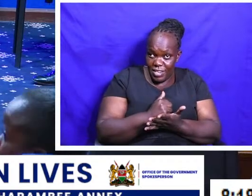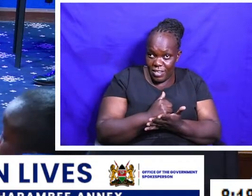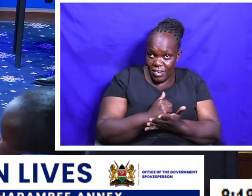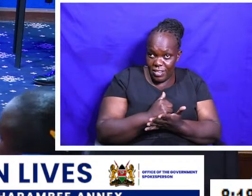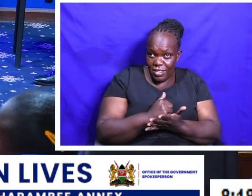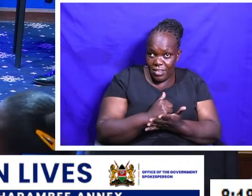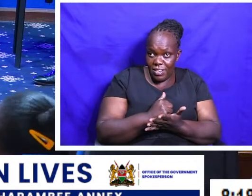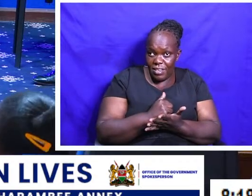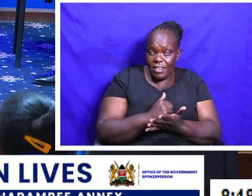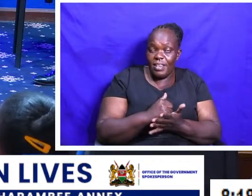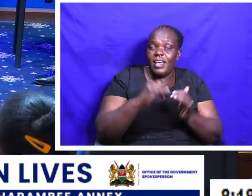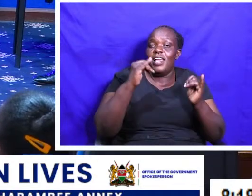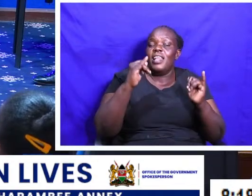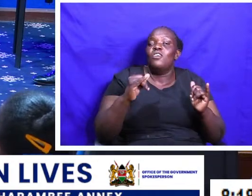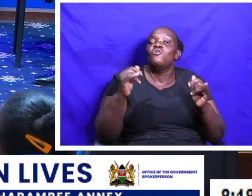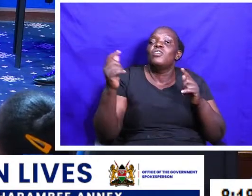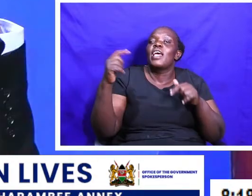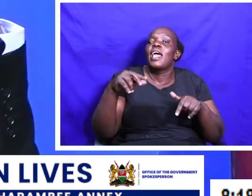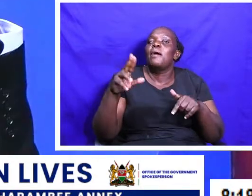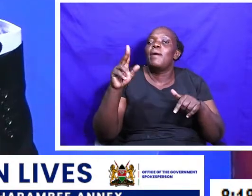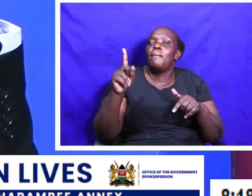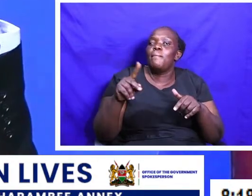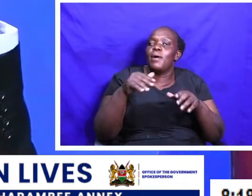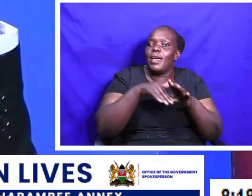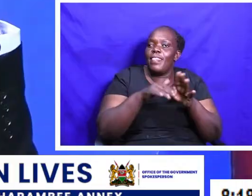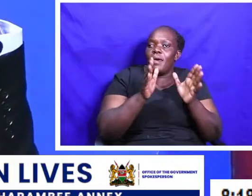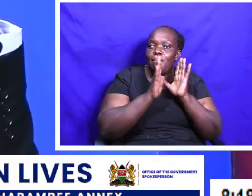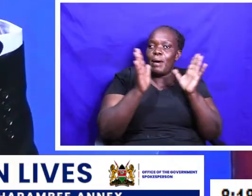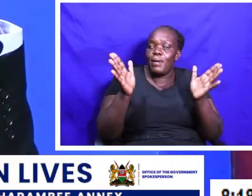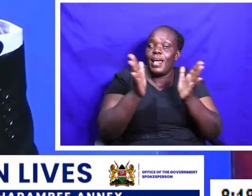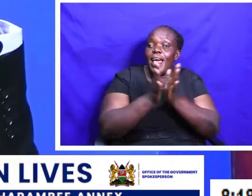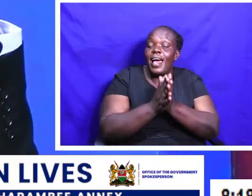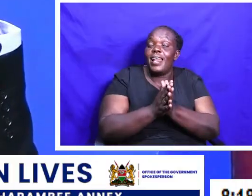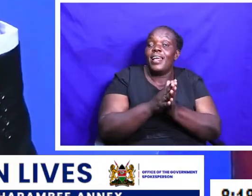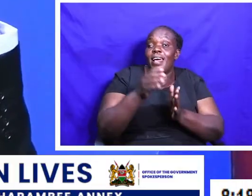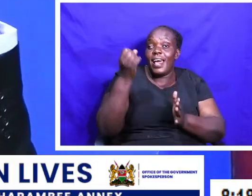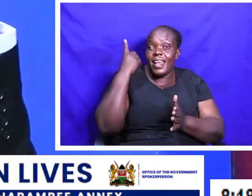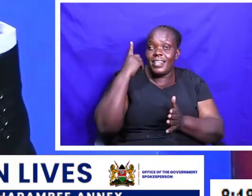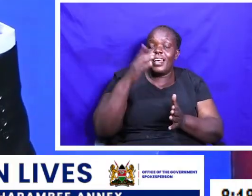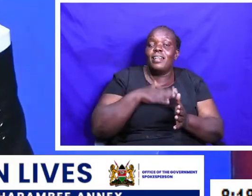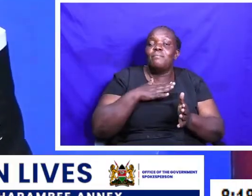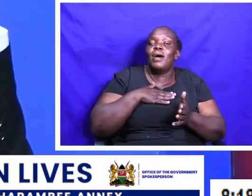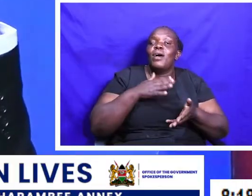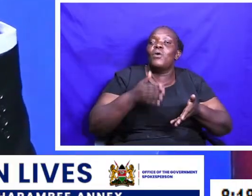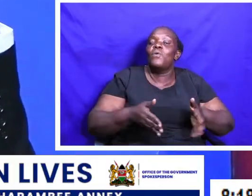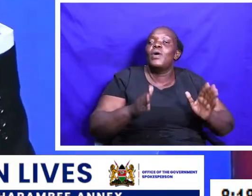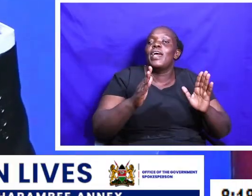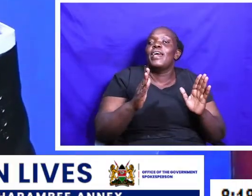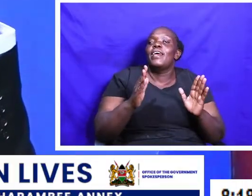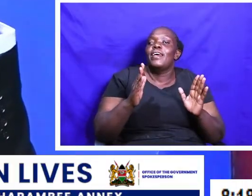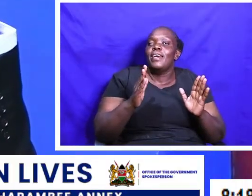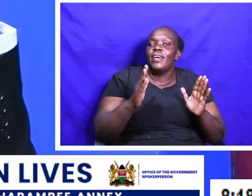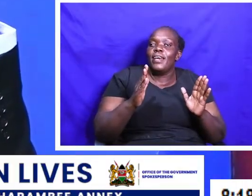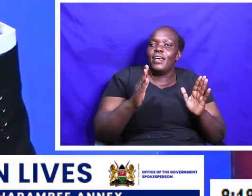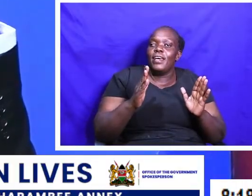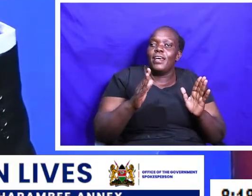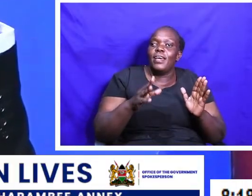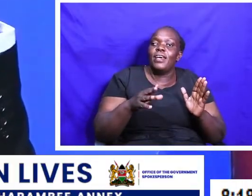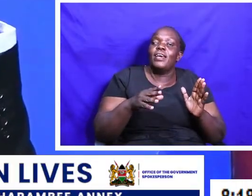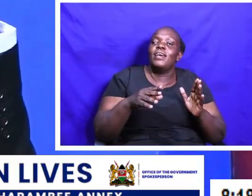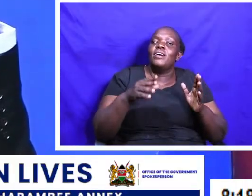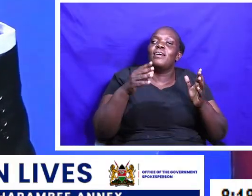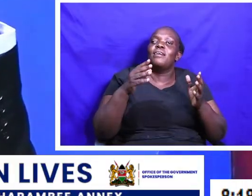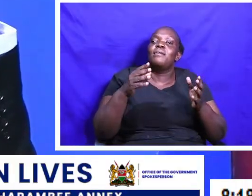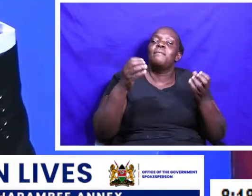and the news came out into the public, and I discovered on my way driving down to Kisumu, I